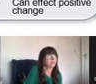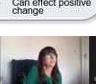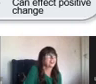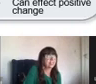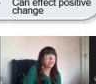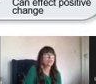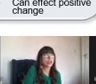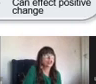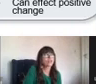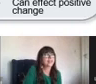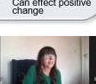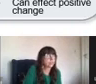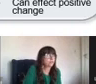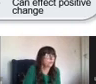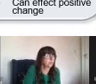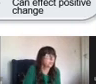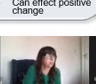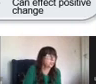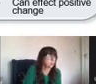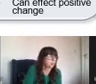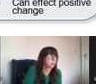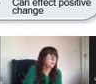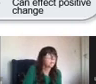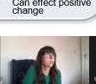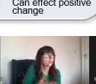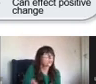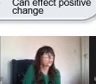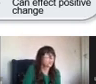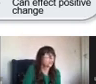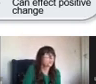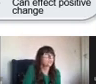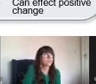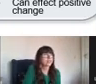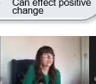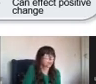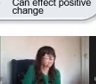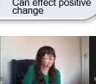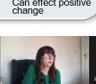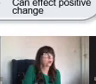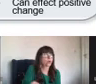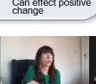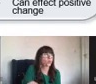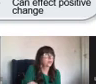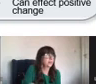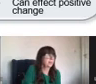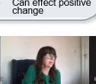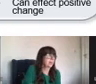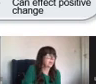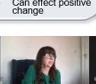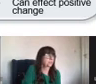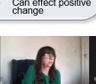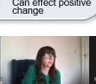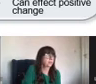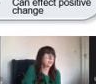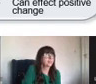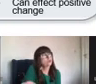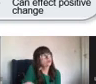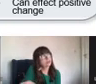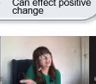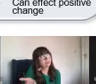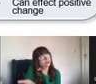barriers, because of the recurring need for a reasonable adjustment. Wheelchair users would need a ramp or would need access into